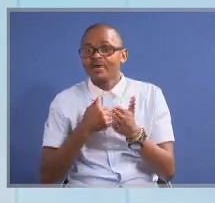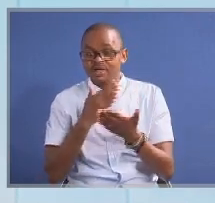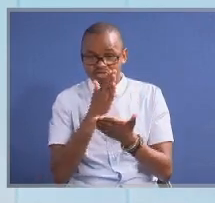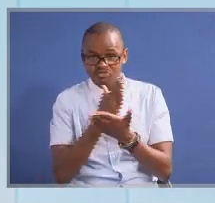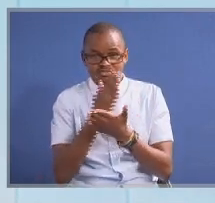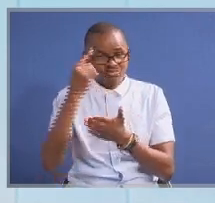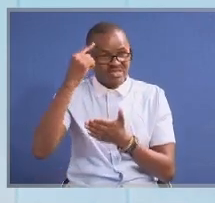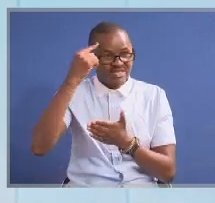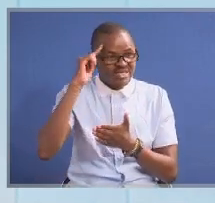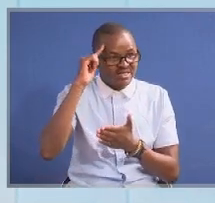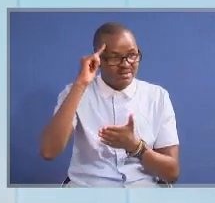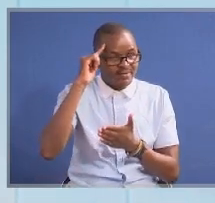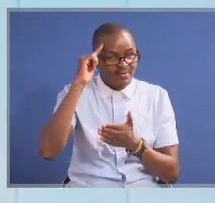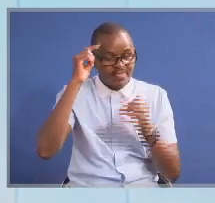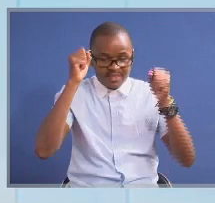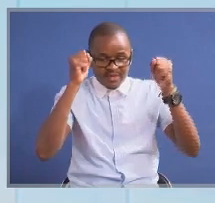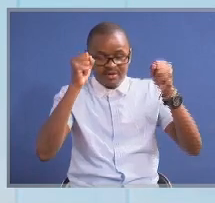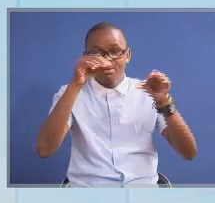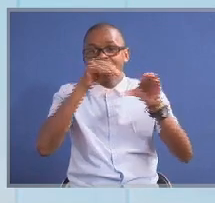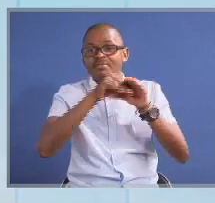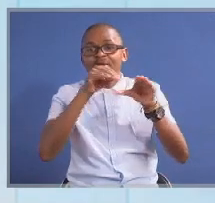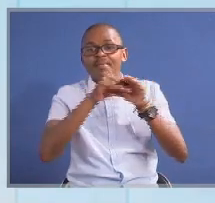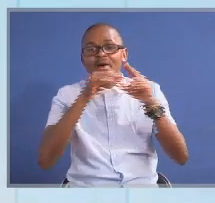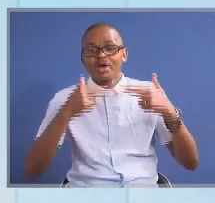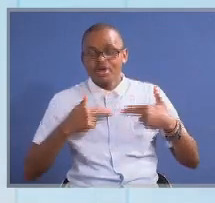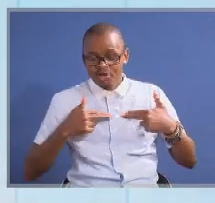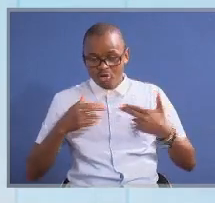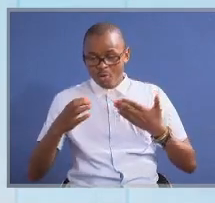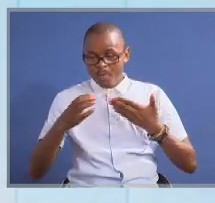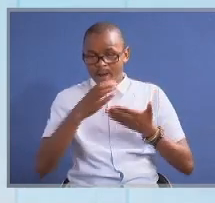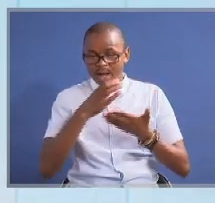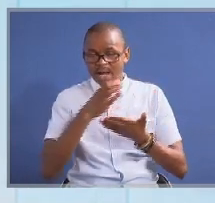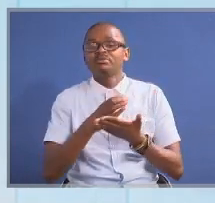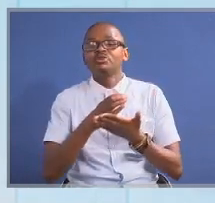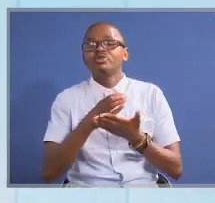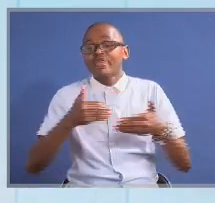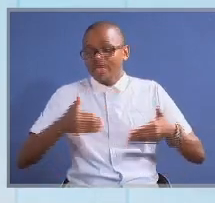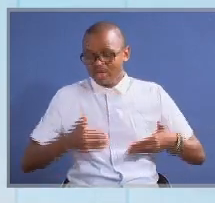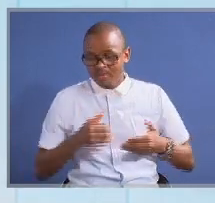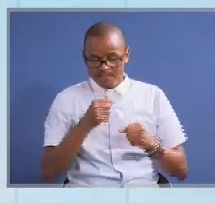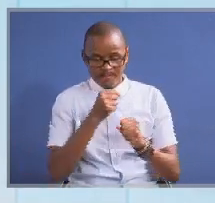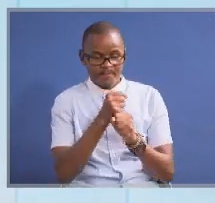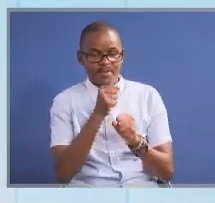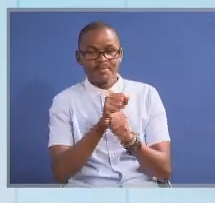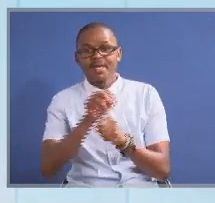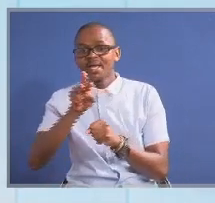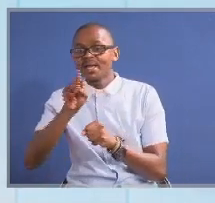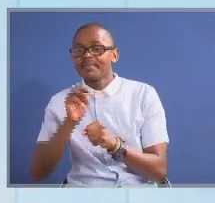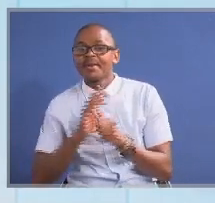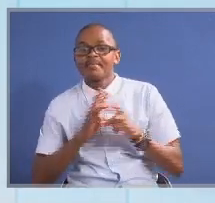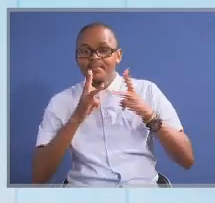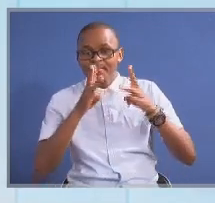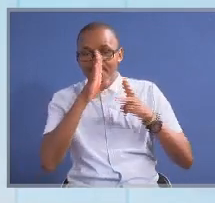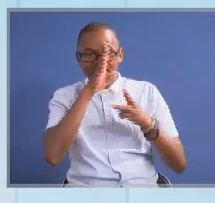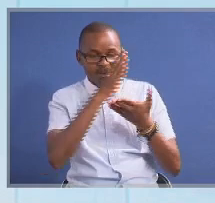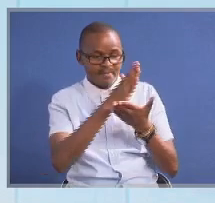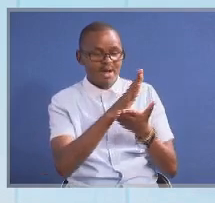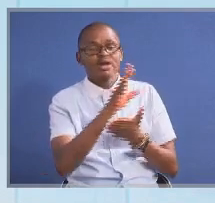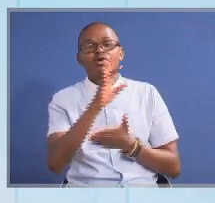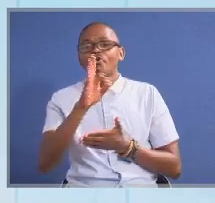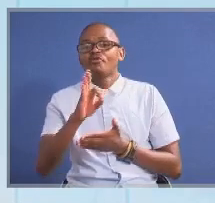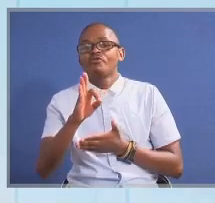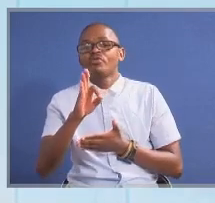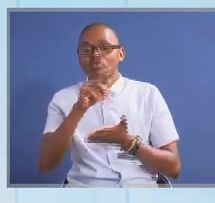really a thing that a strong investment in human capital, particularly yes. youth, and making them aware and being part